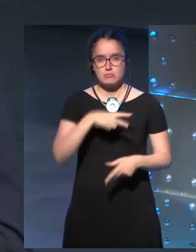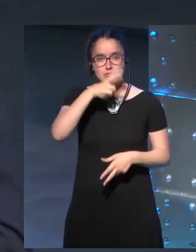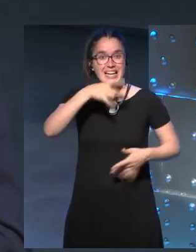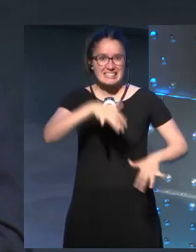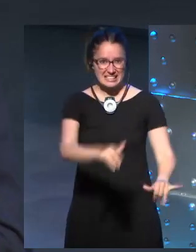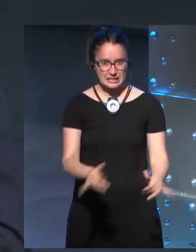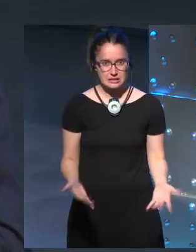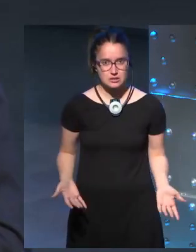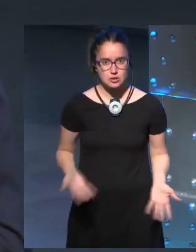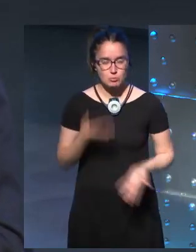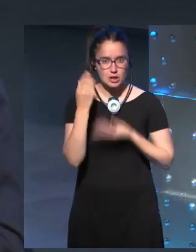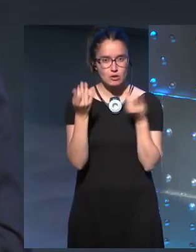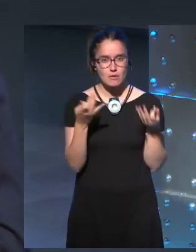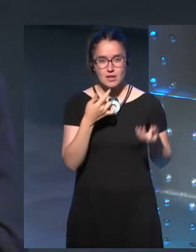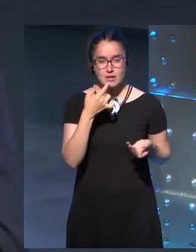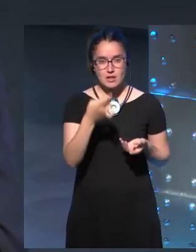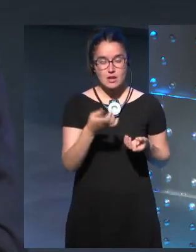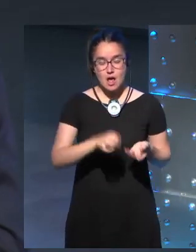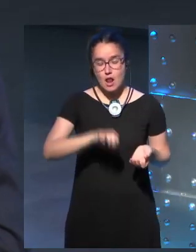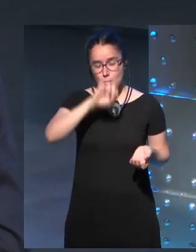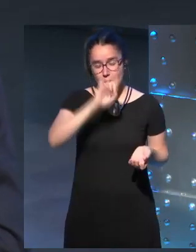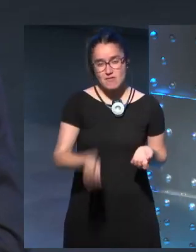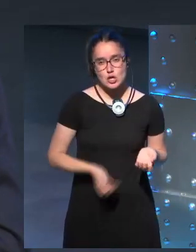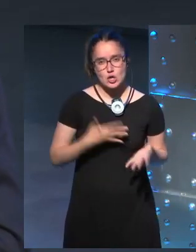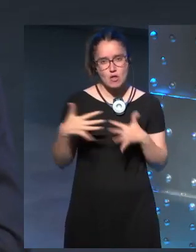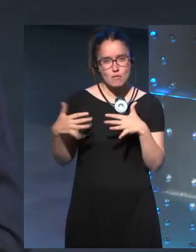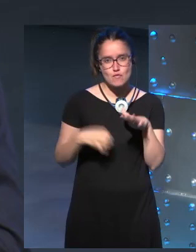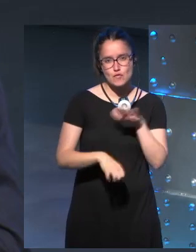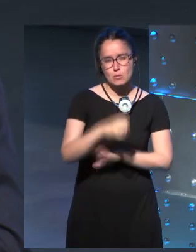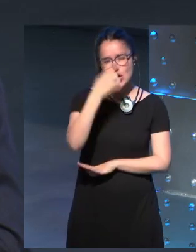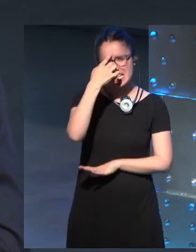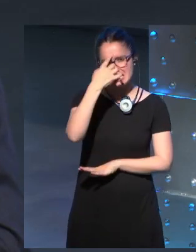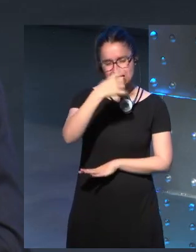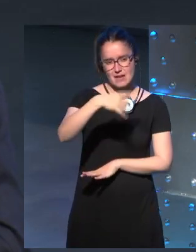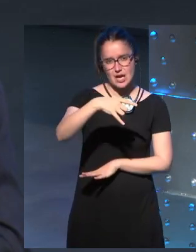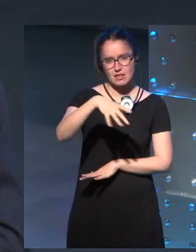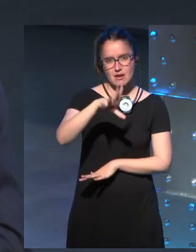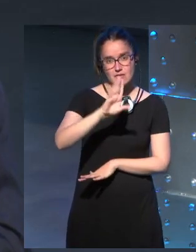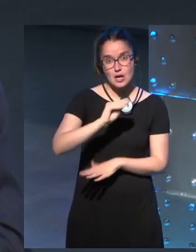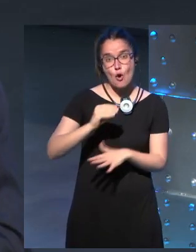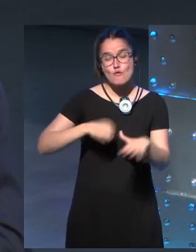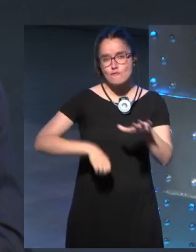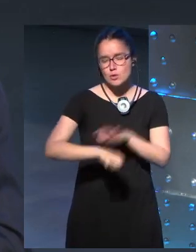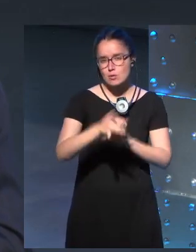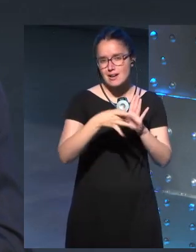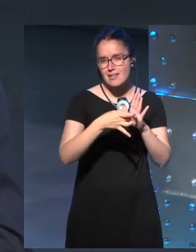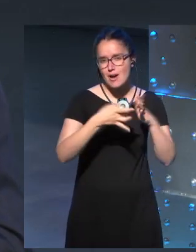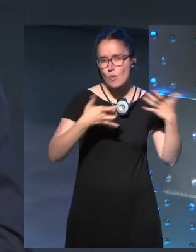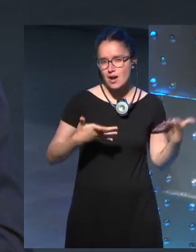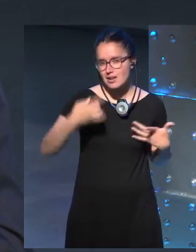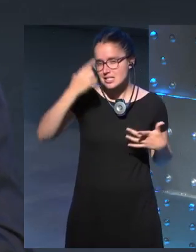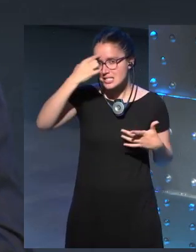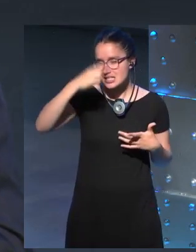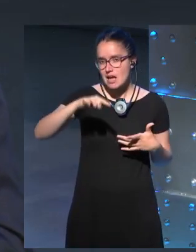these people can't even breathe. So I think that we have to say that the real football supporter knows how to understand what